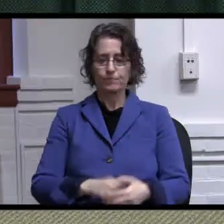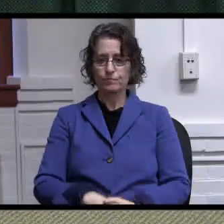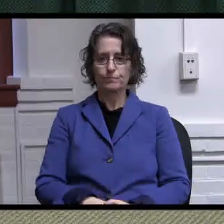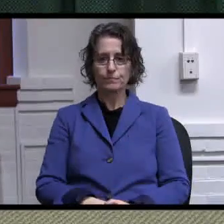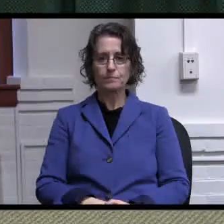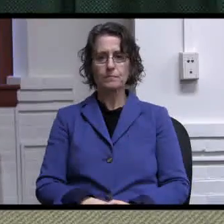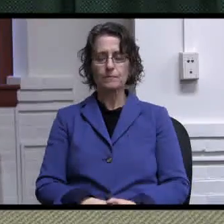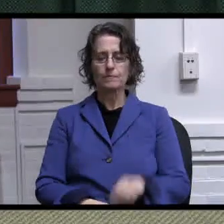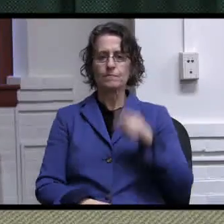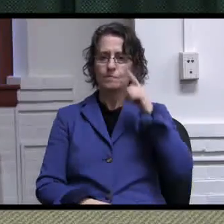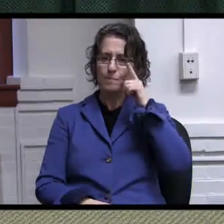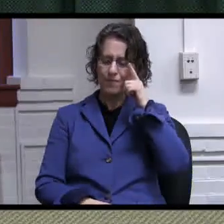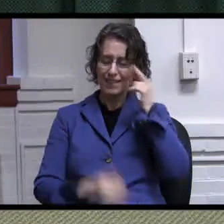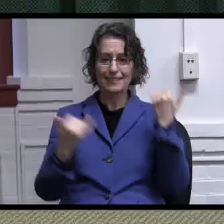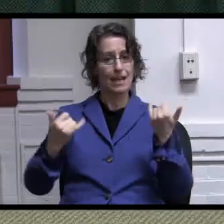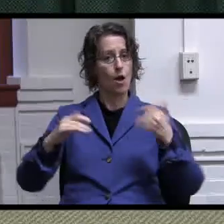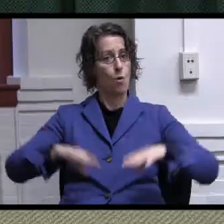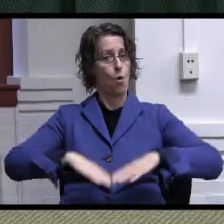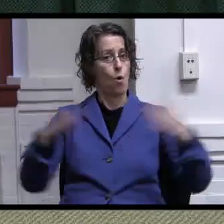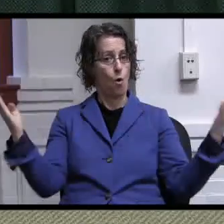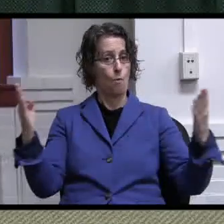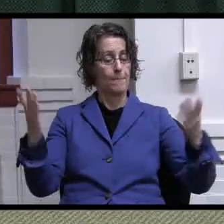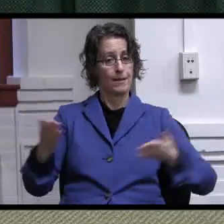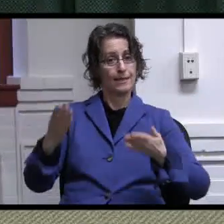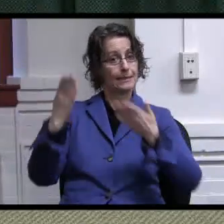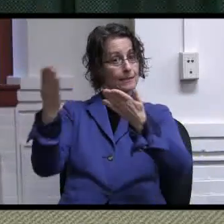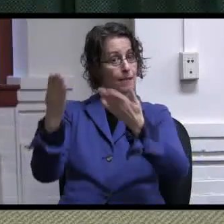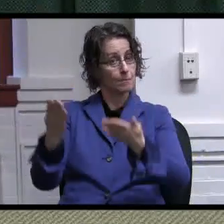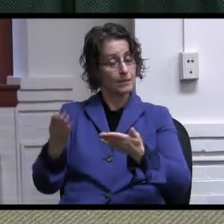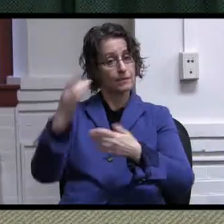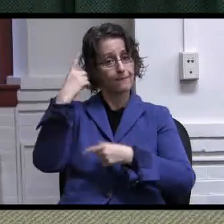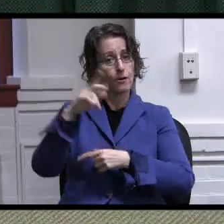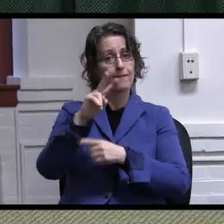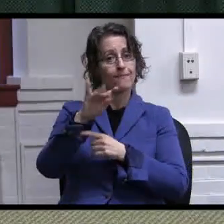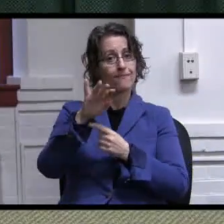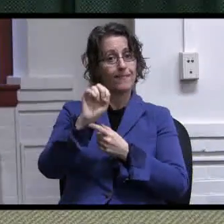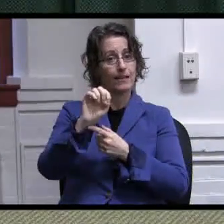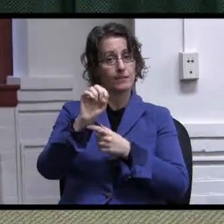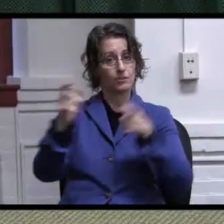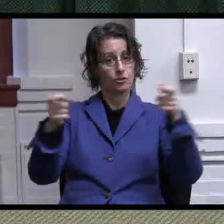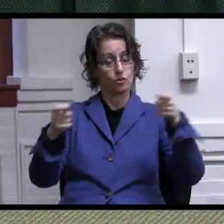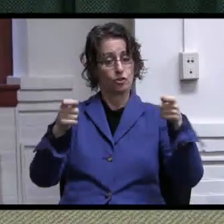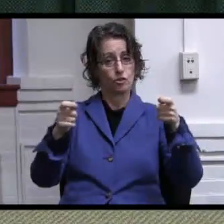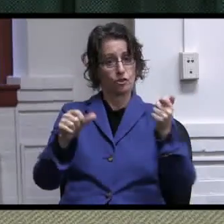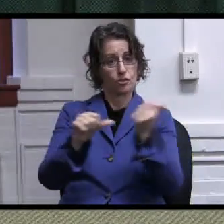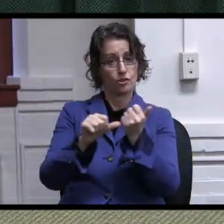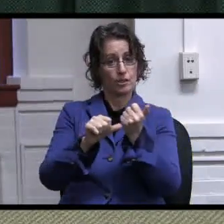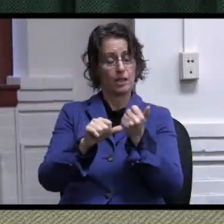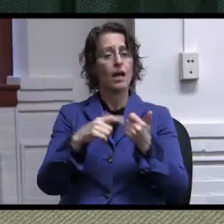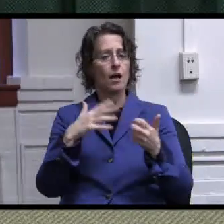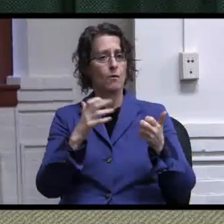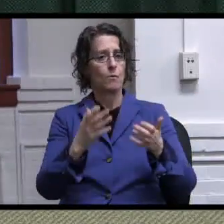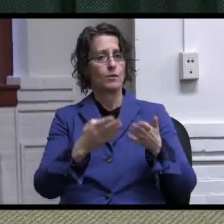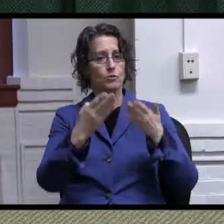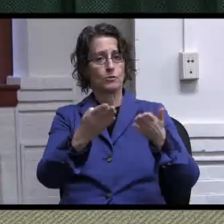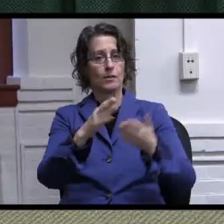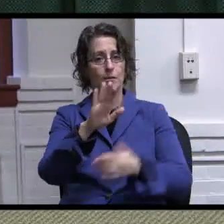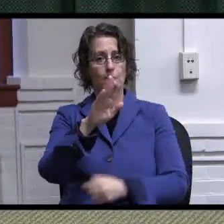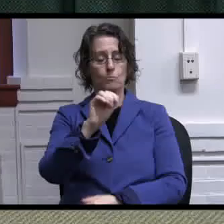All right, so I want to officially open the nominations for vice chair. Are there any nominations for vice chair? I'd like to nominate Brandie